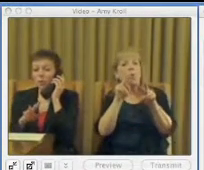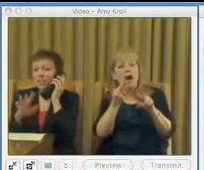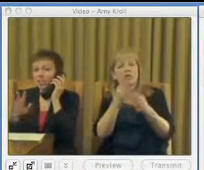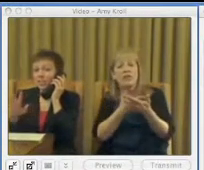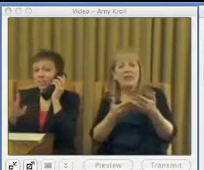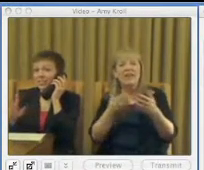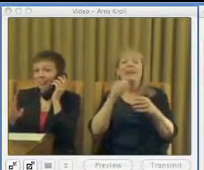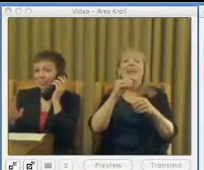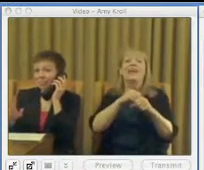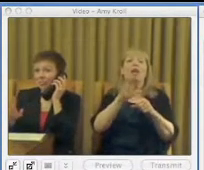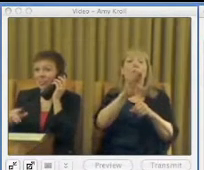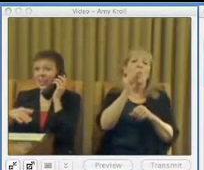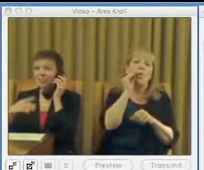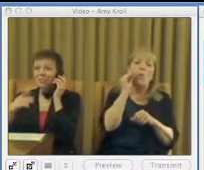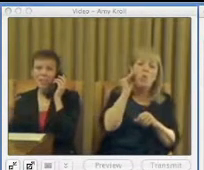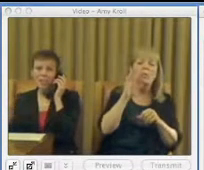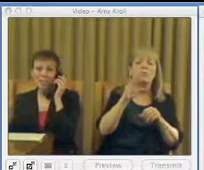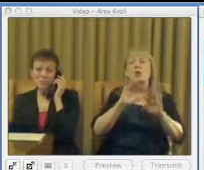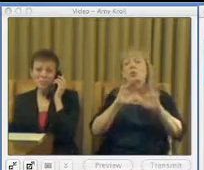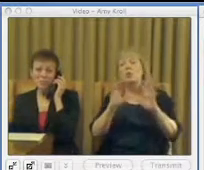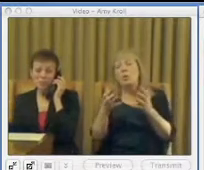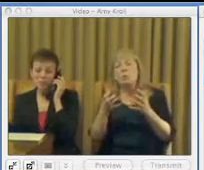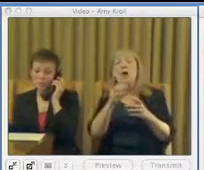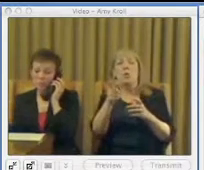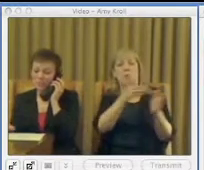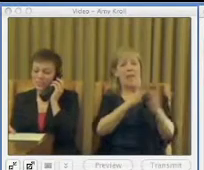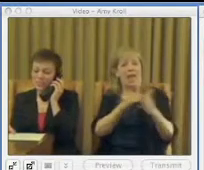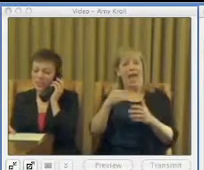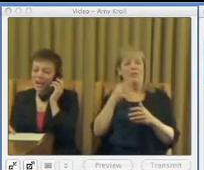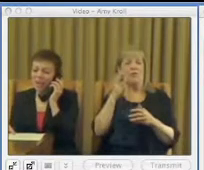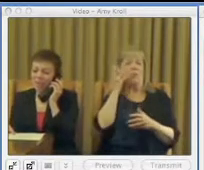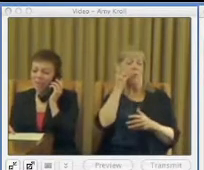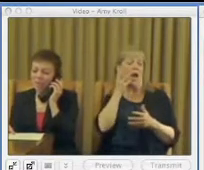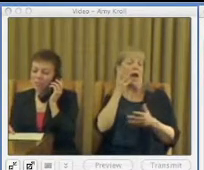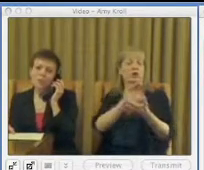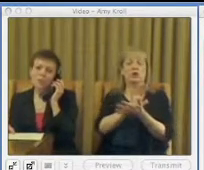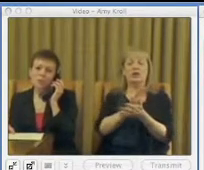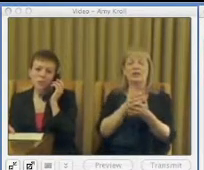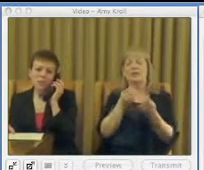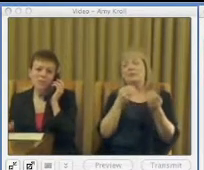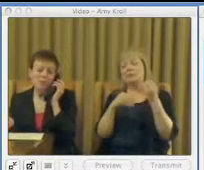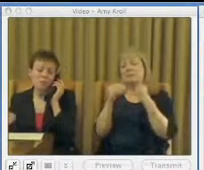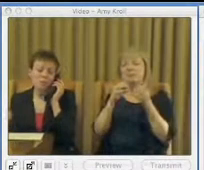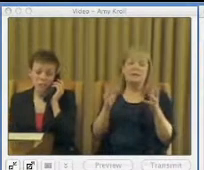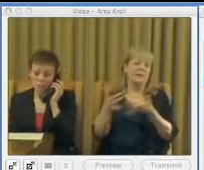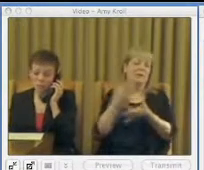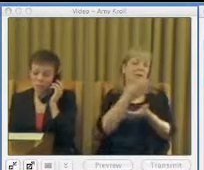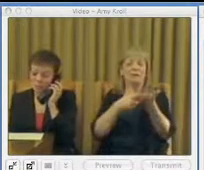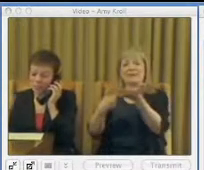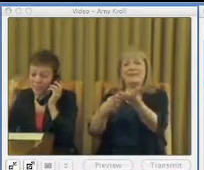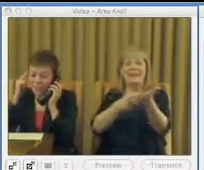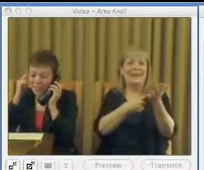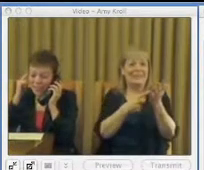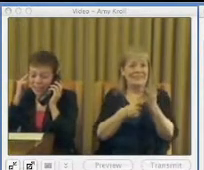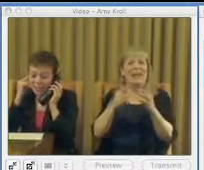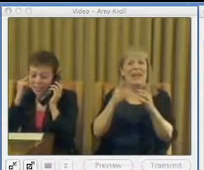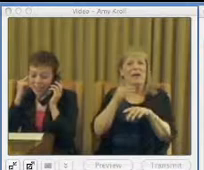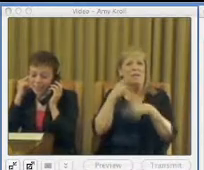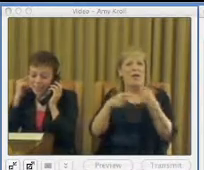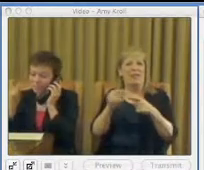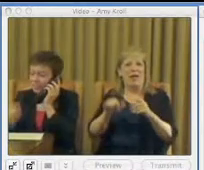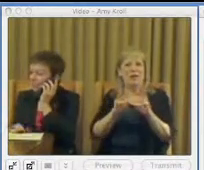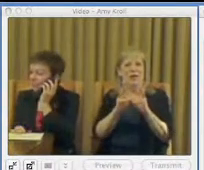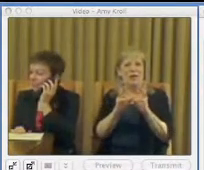groups and are holding wine and cheeses after and talking about the workshops. So I appreciate you creating such a learning